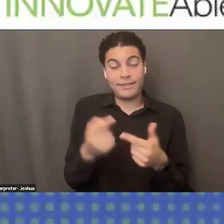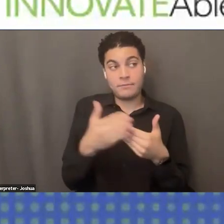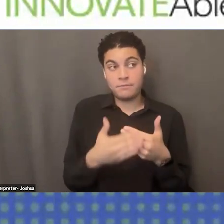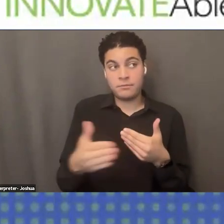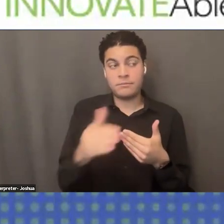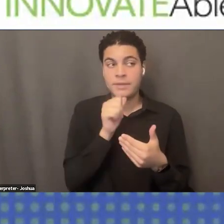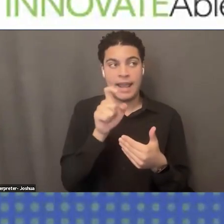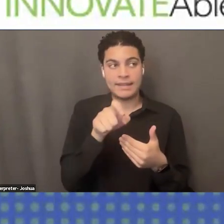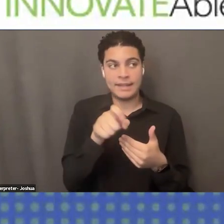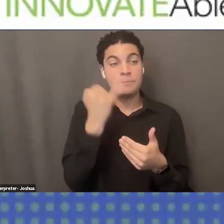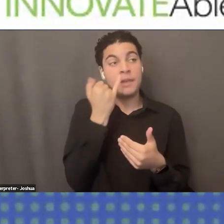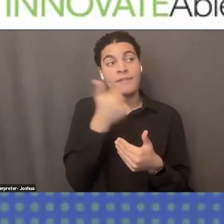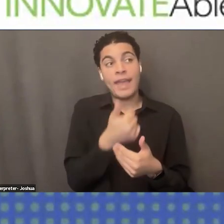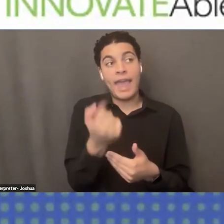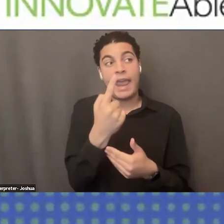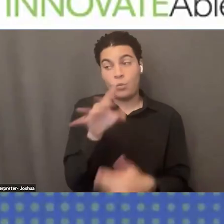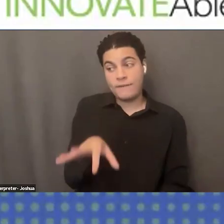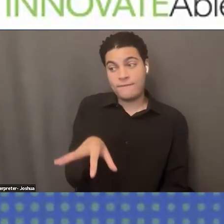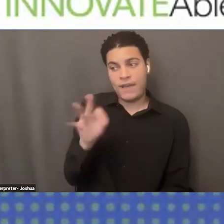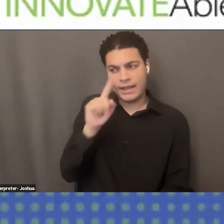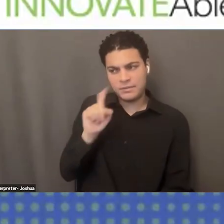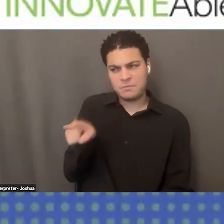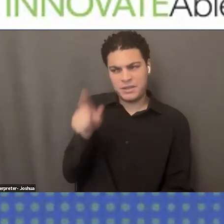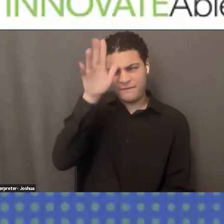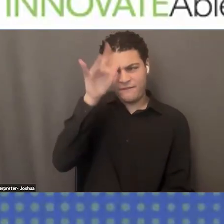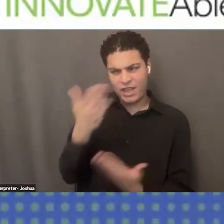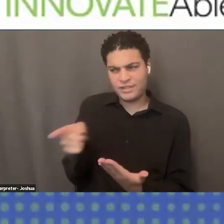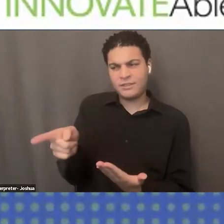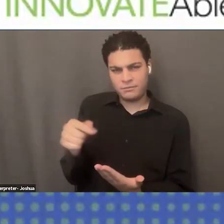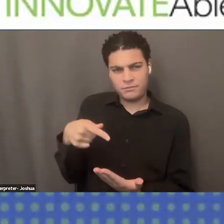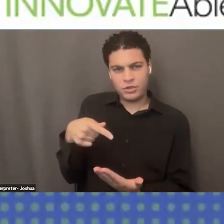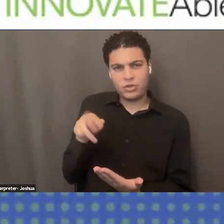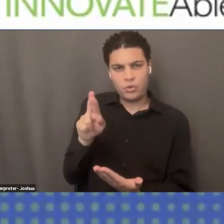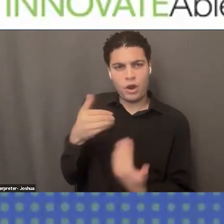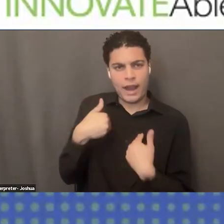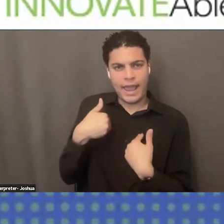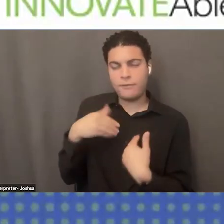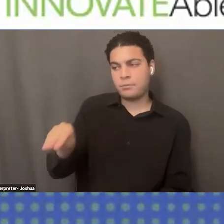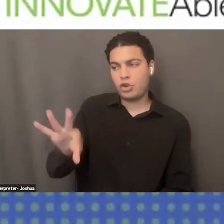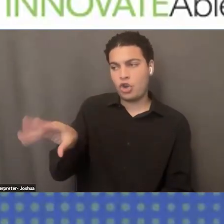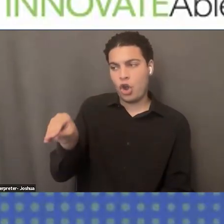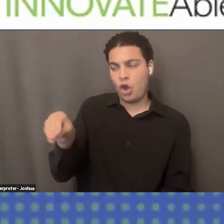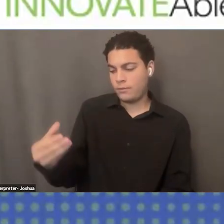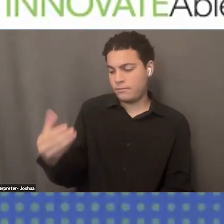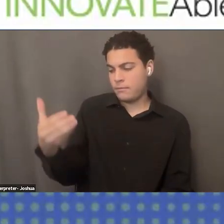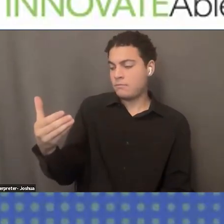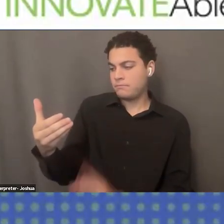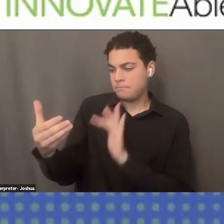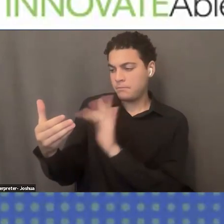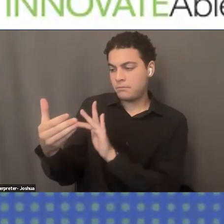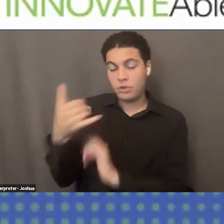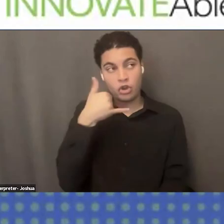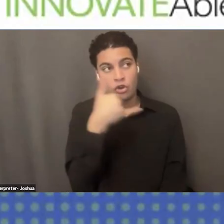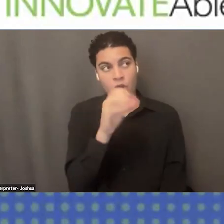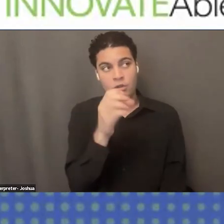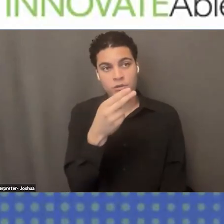long as they have a phone, they open up the camera, they scan, profile opens up, and it's click to call. you know, Christine, hey, we found your dad hanging out. You know, he didn't get